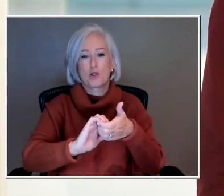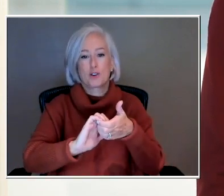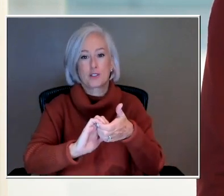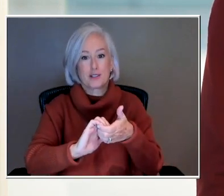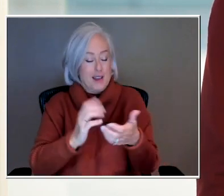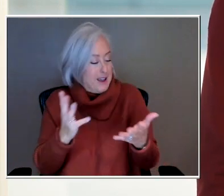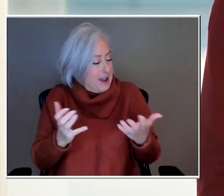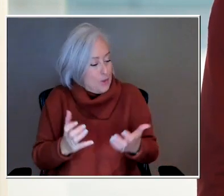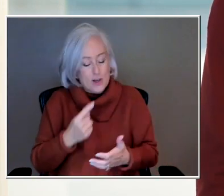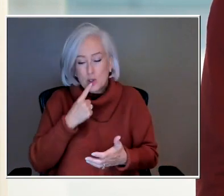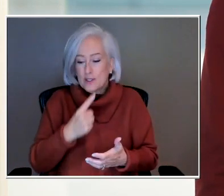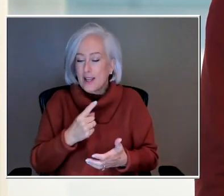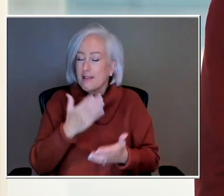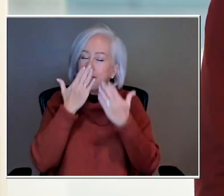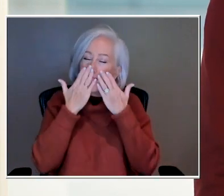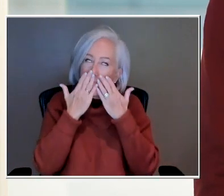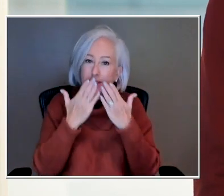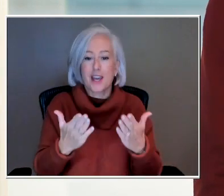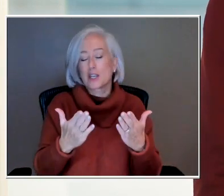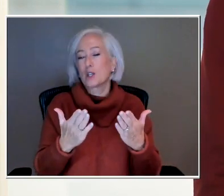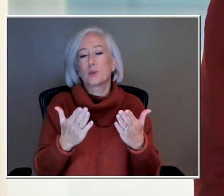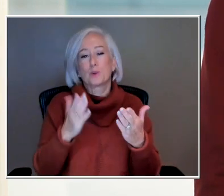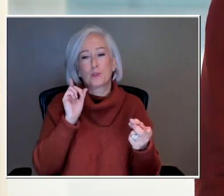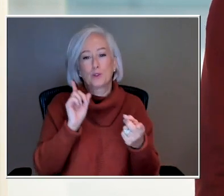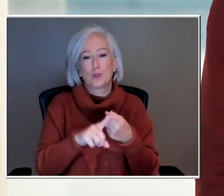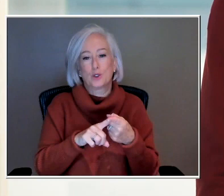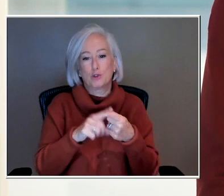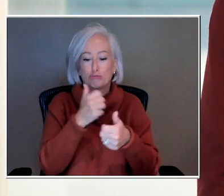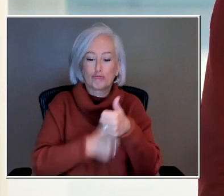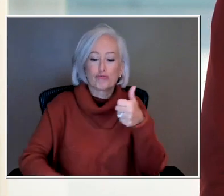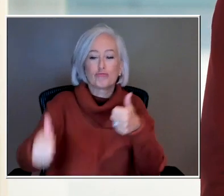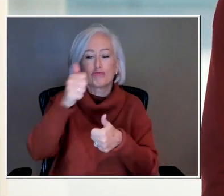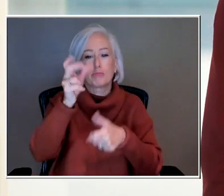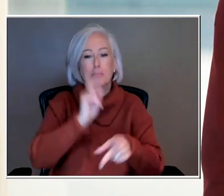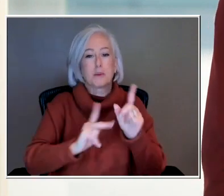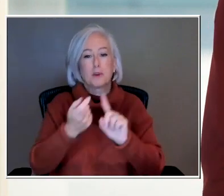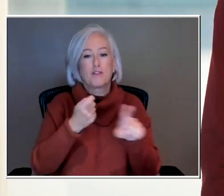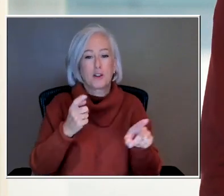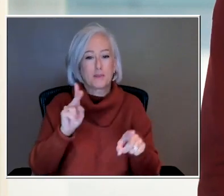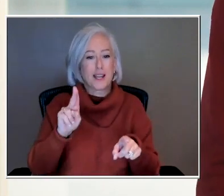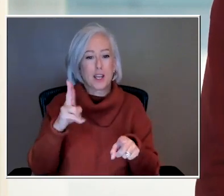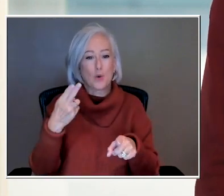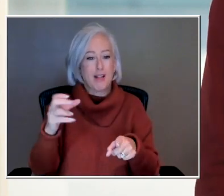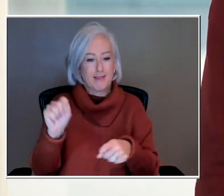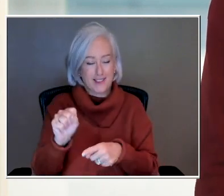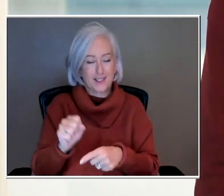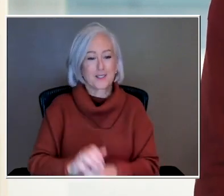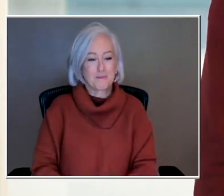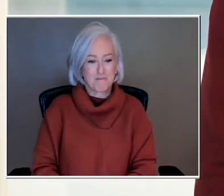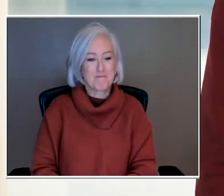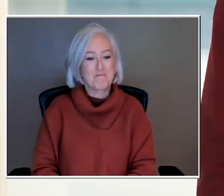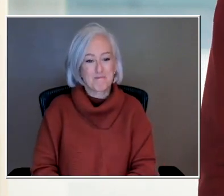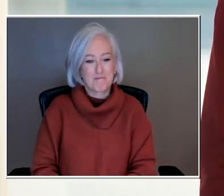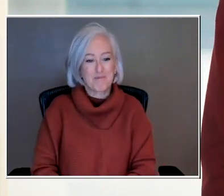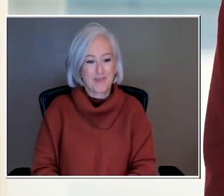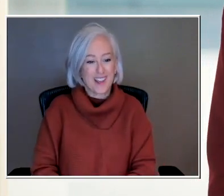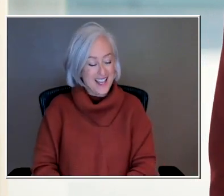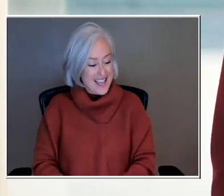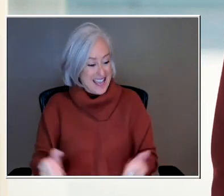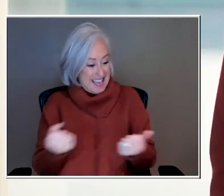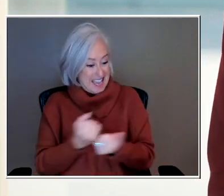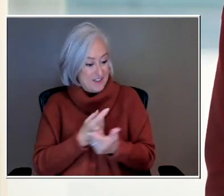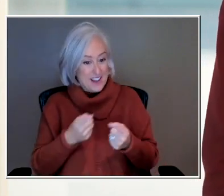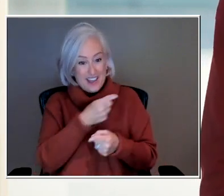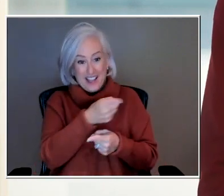big thank you to the leadership at the health system. And I would just say that everything that you all are doing, Dr. Vopat,